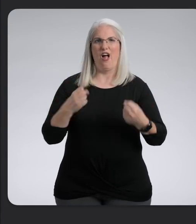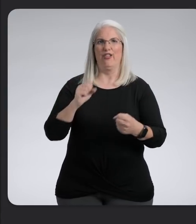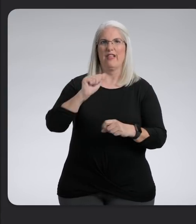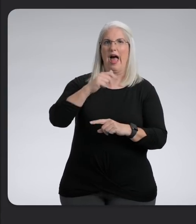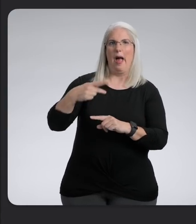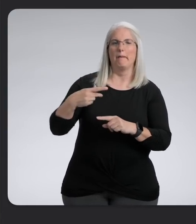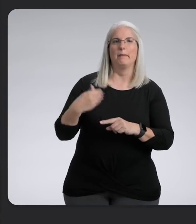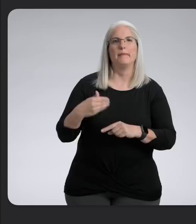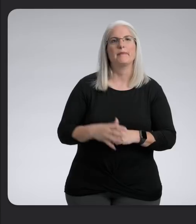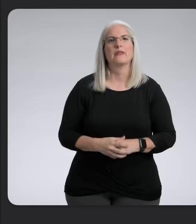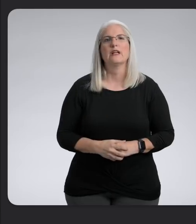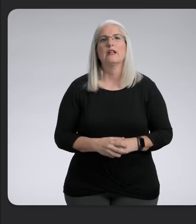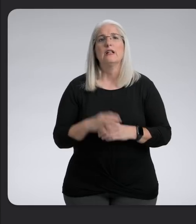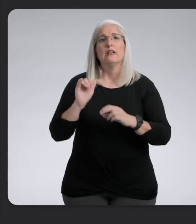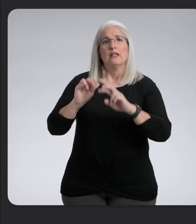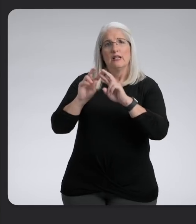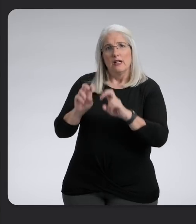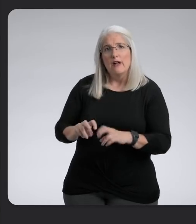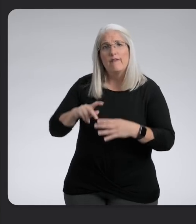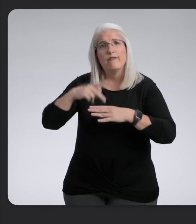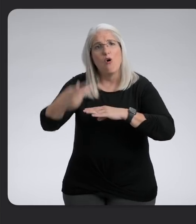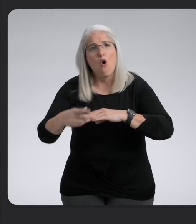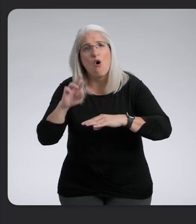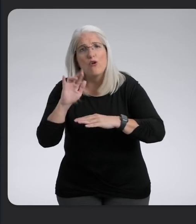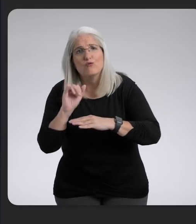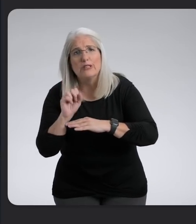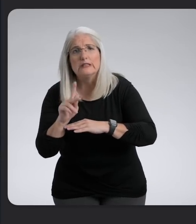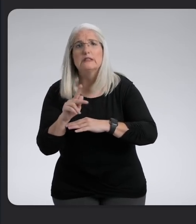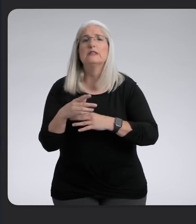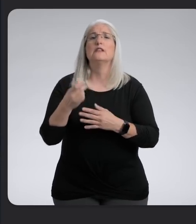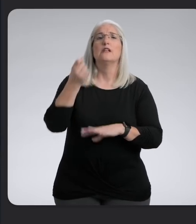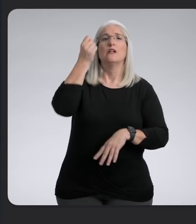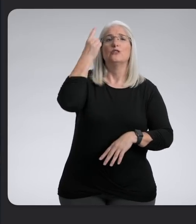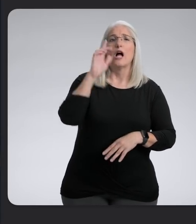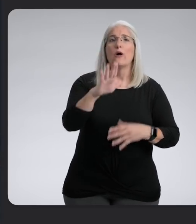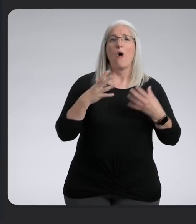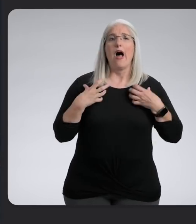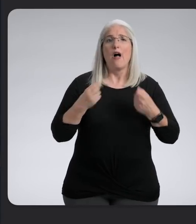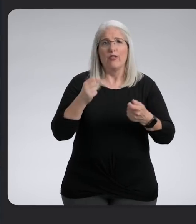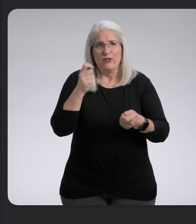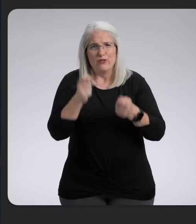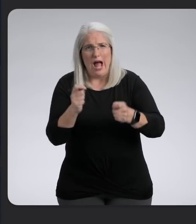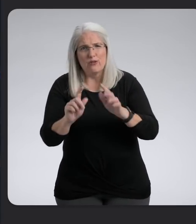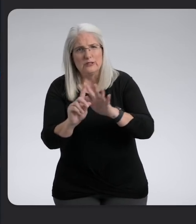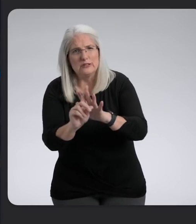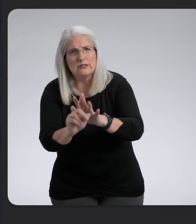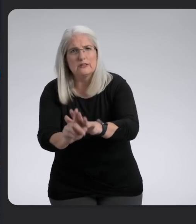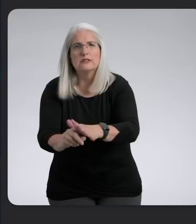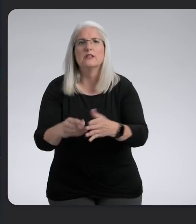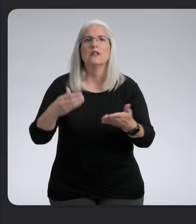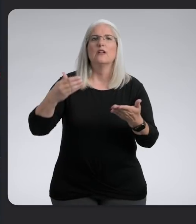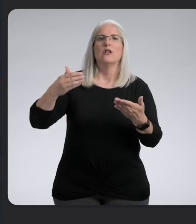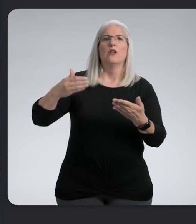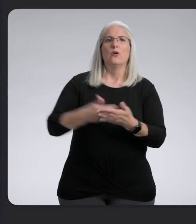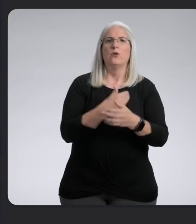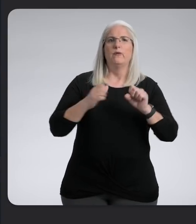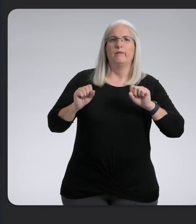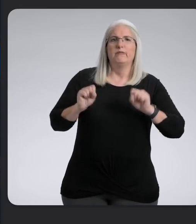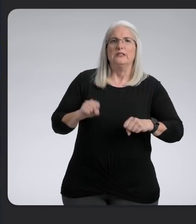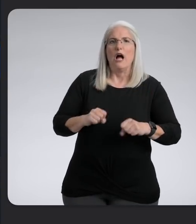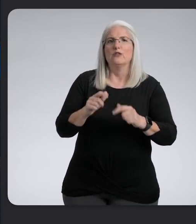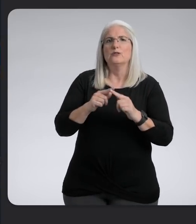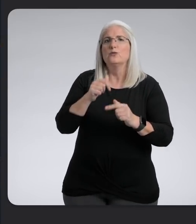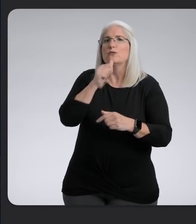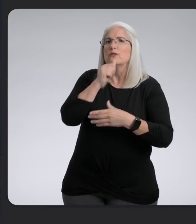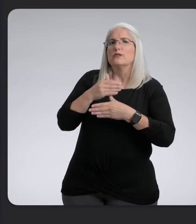risk, richer insights to understand changes in your health, and completely new abilities for you to privately share selected data